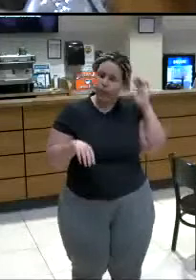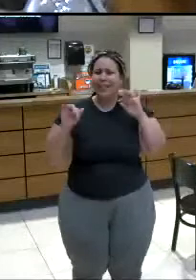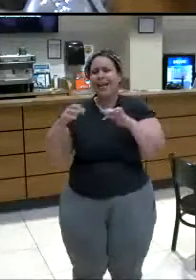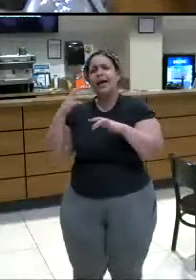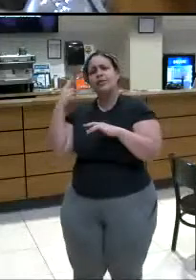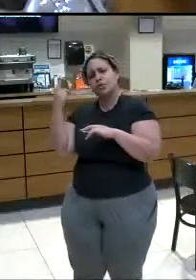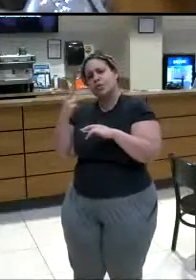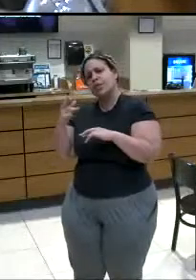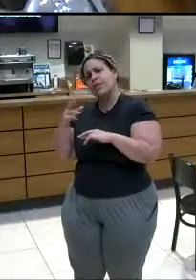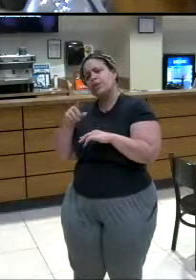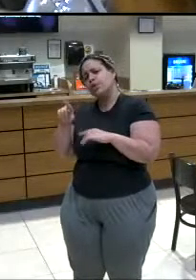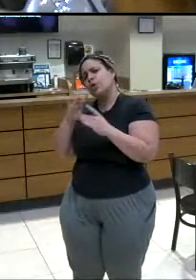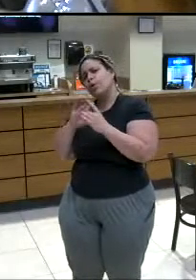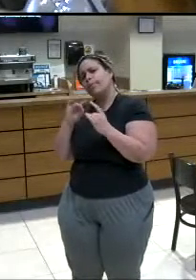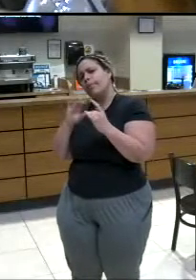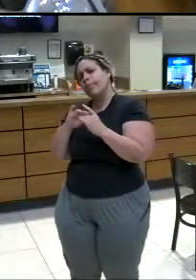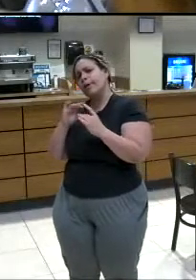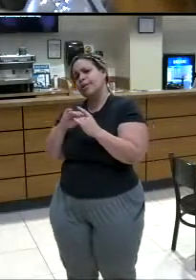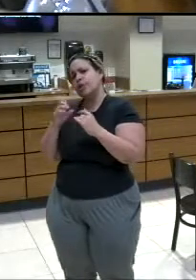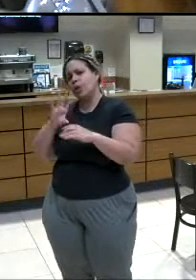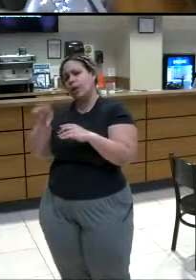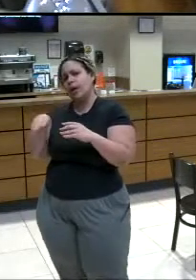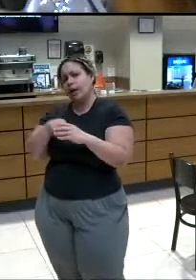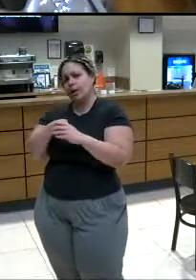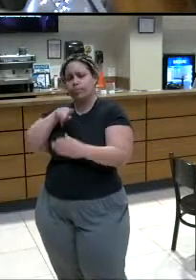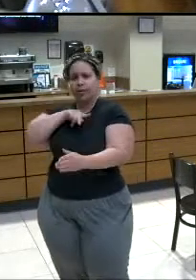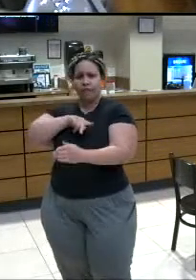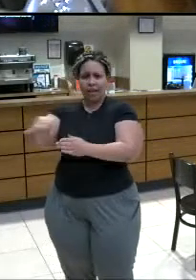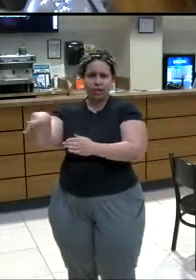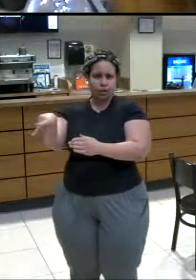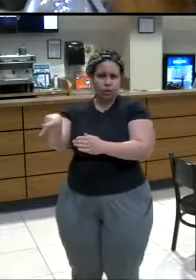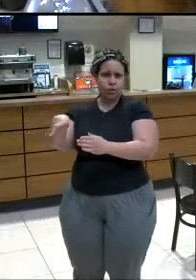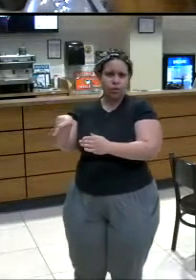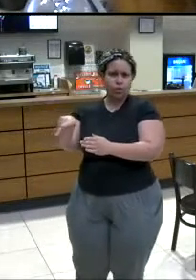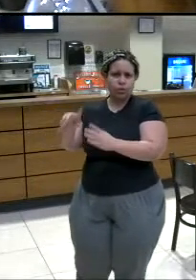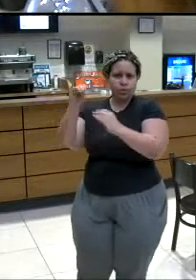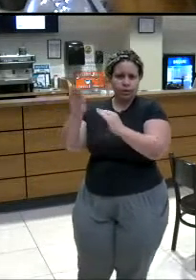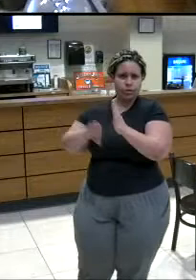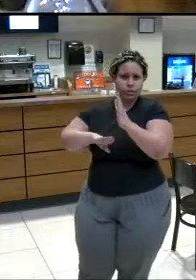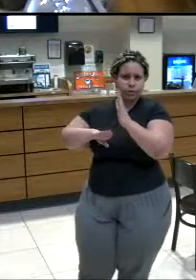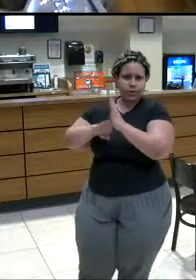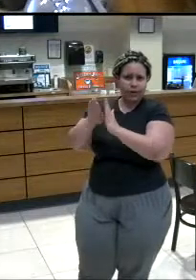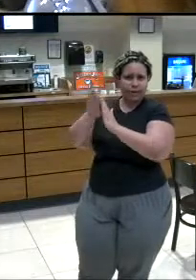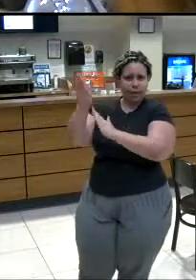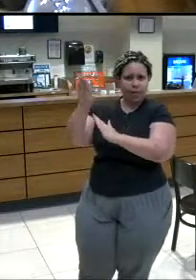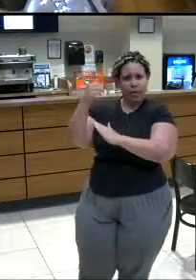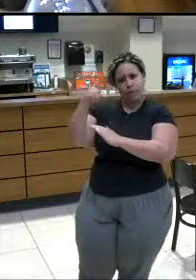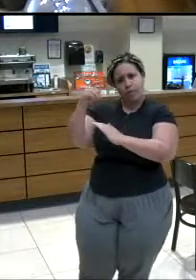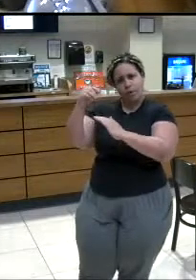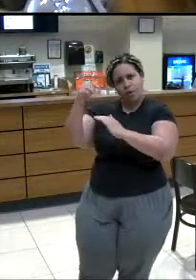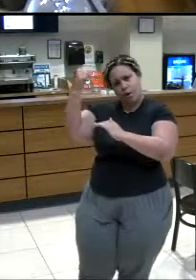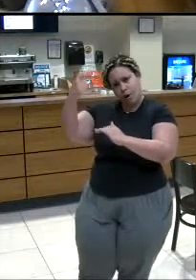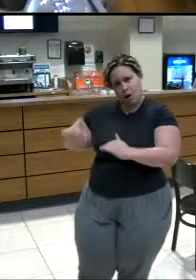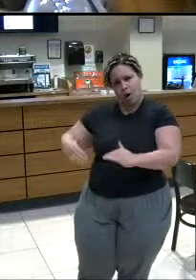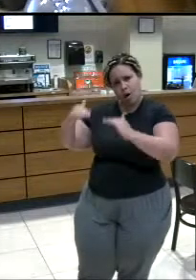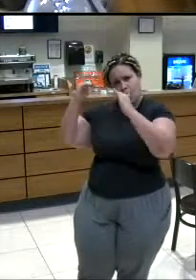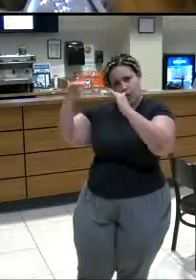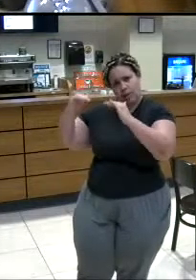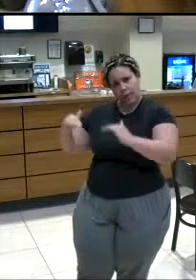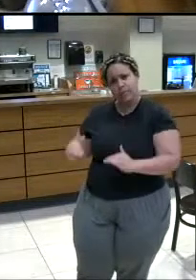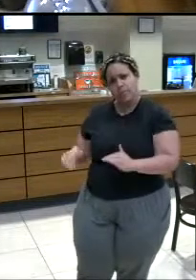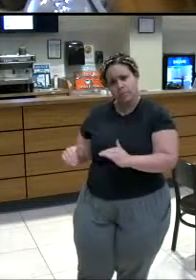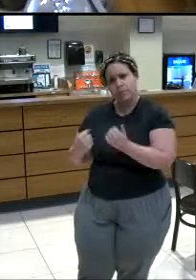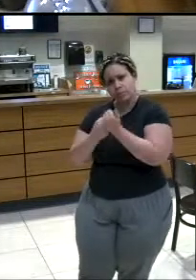mentioned that you want to include teacher professional development in all of the levels. Yes. Is to support